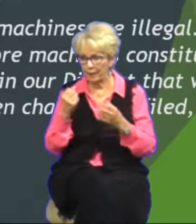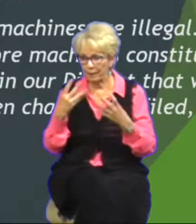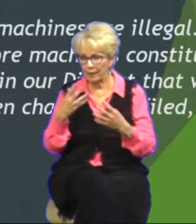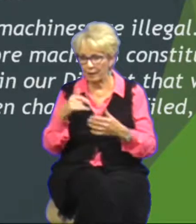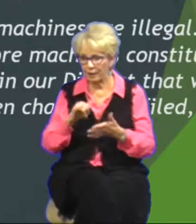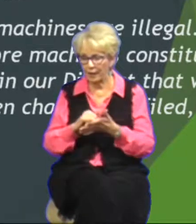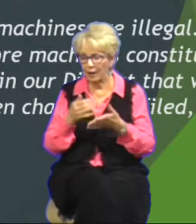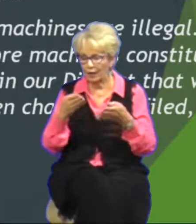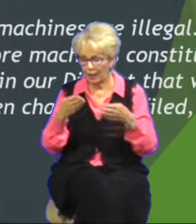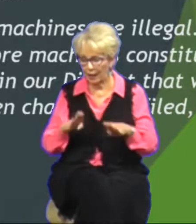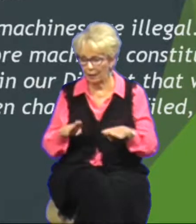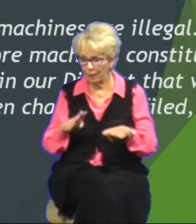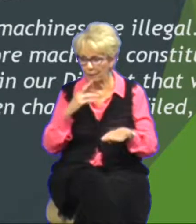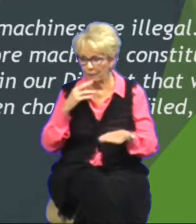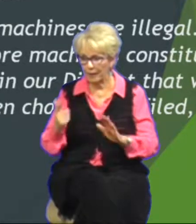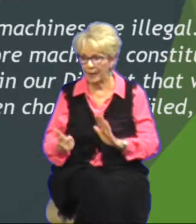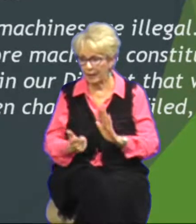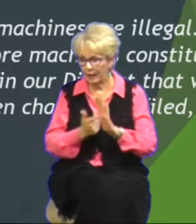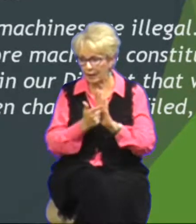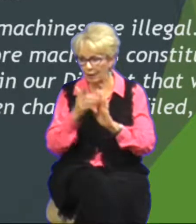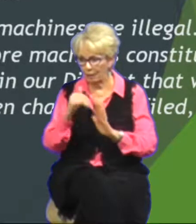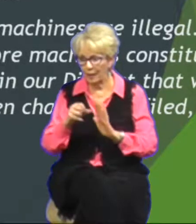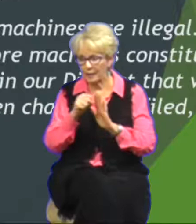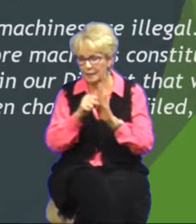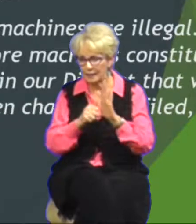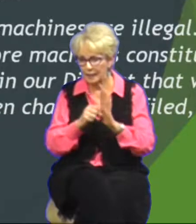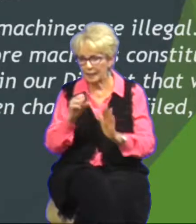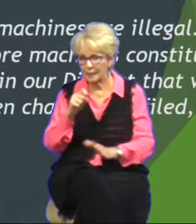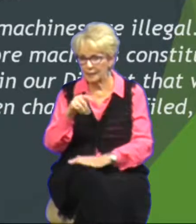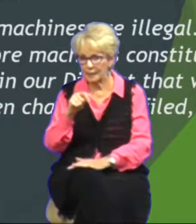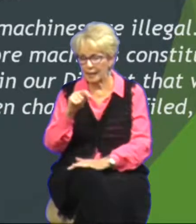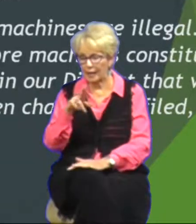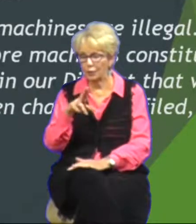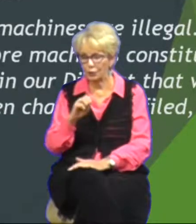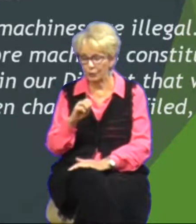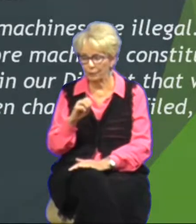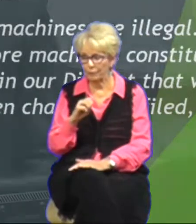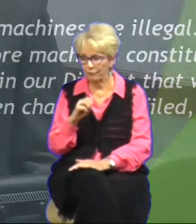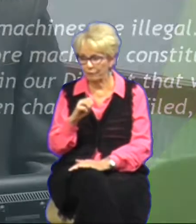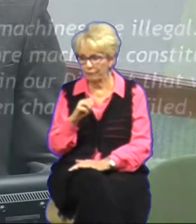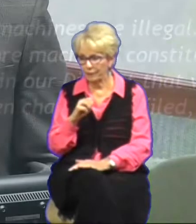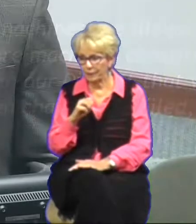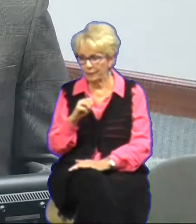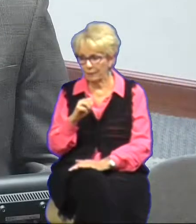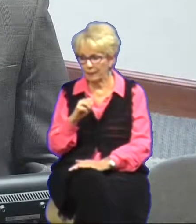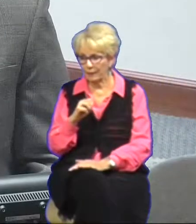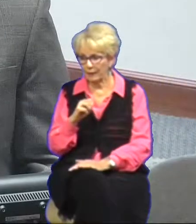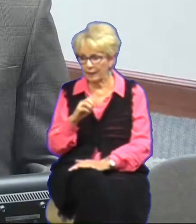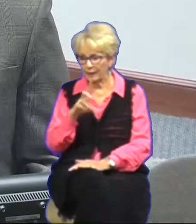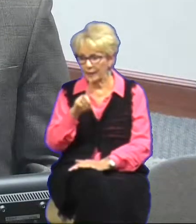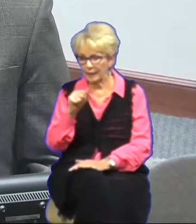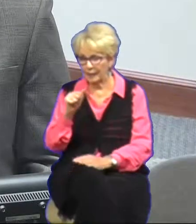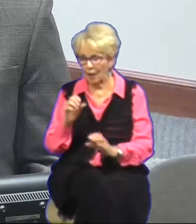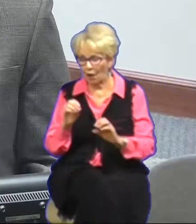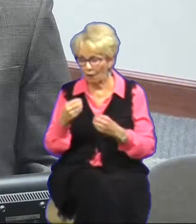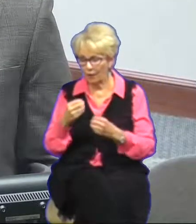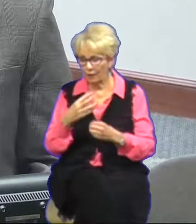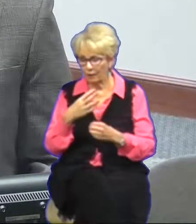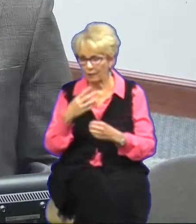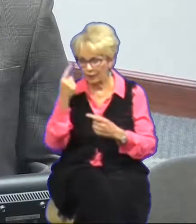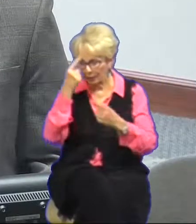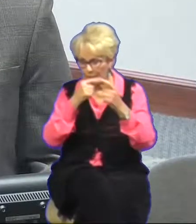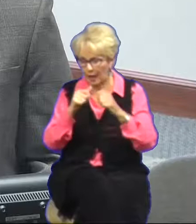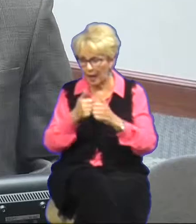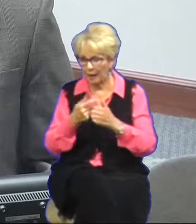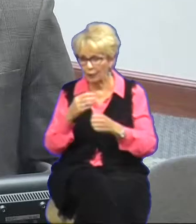these games are illegal by state statute, and you've, if the district attorney's office has contemplated how